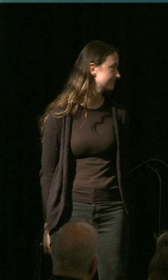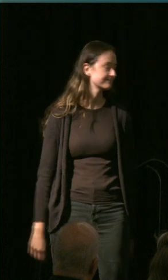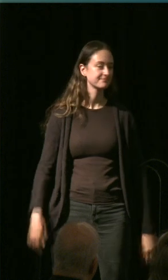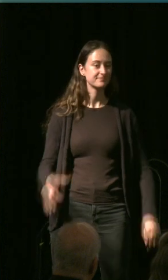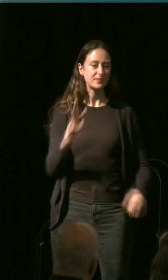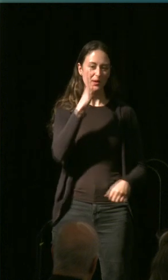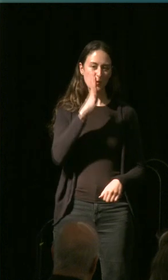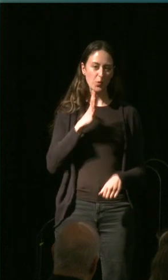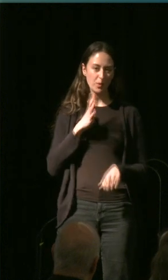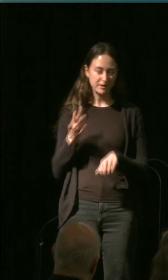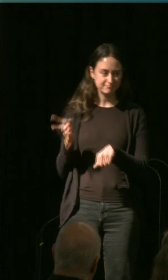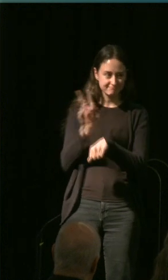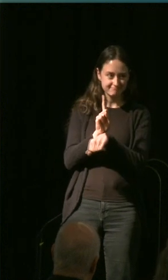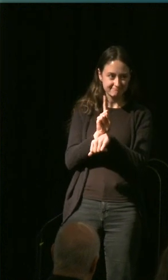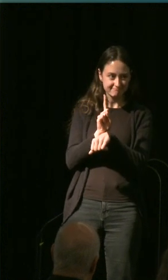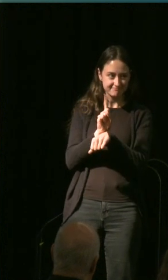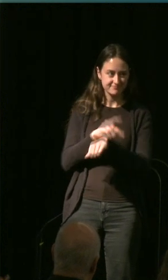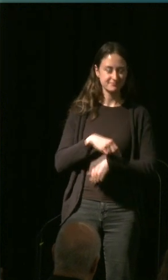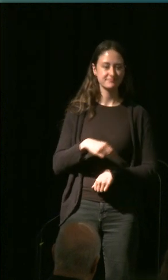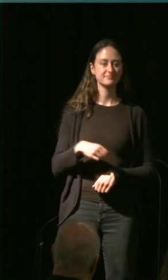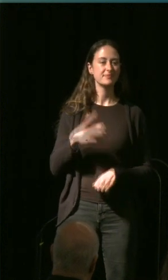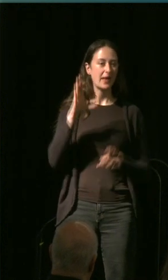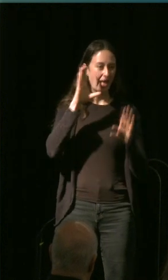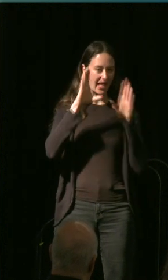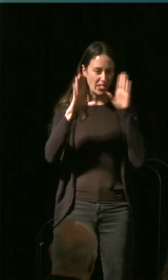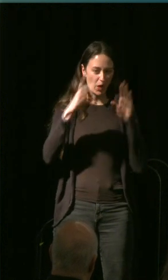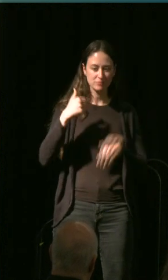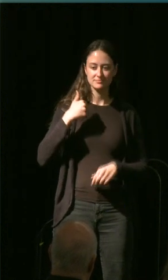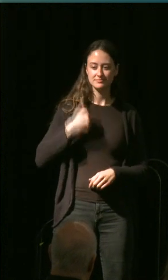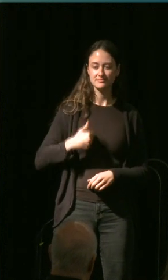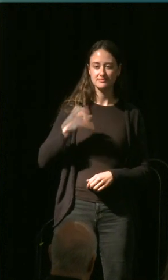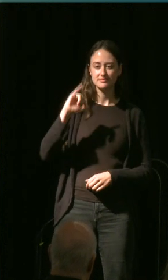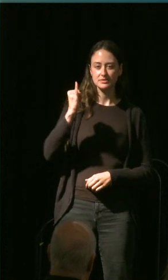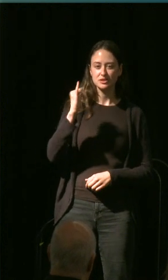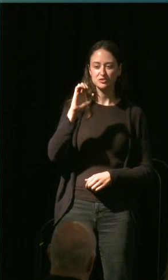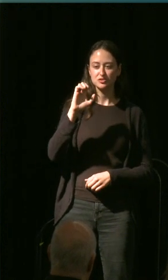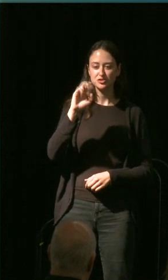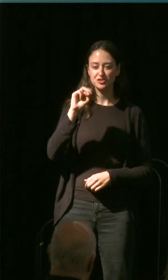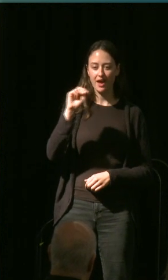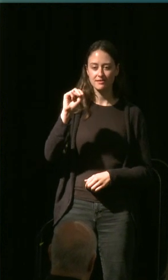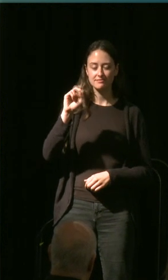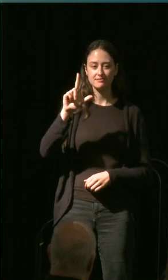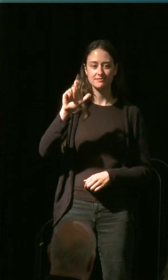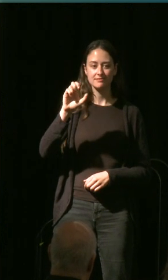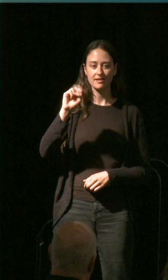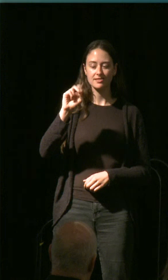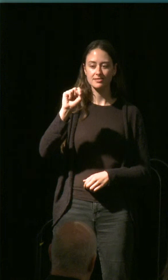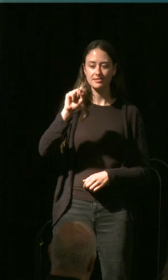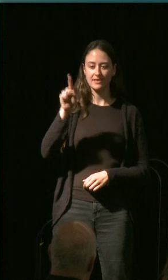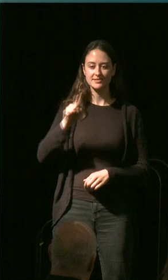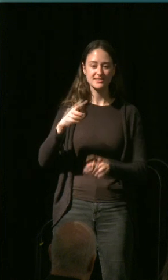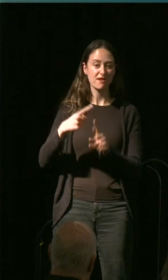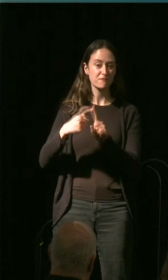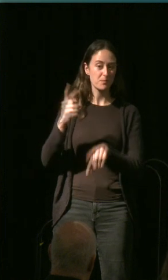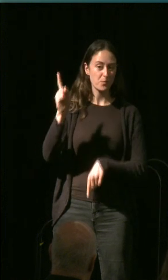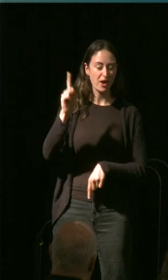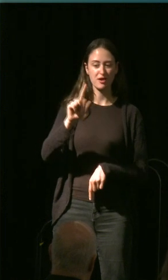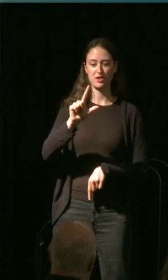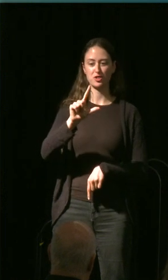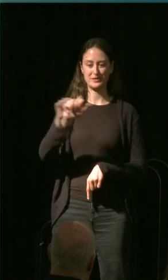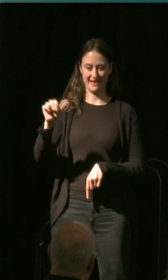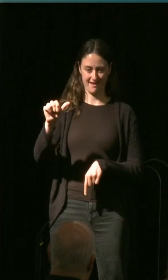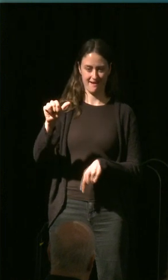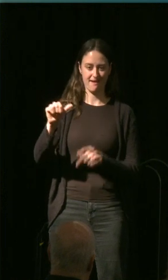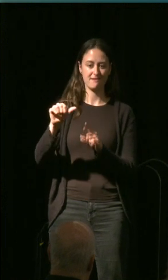Hello again. This is Jen Lentz from New Orleans, and I think we're going to connect with Cory